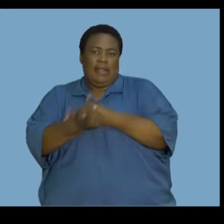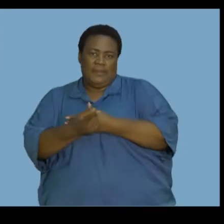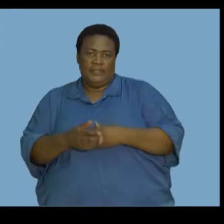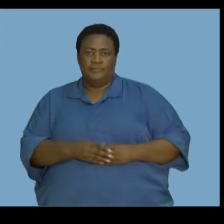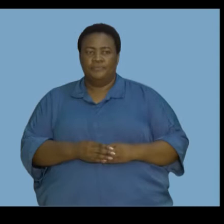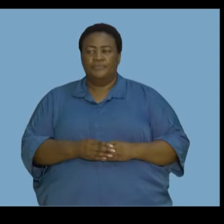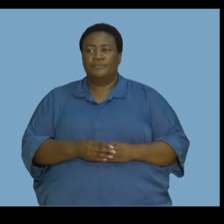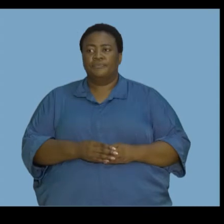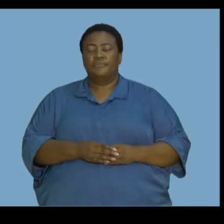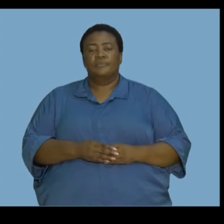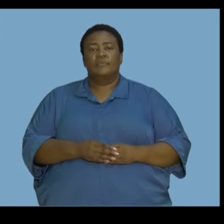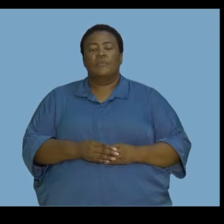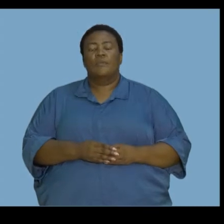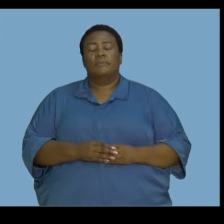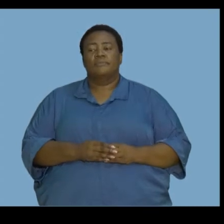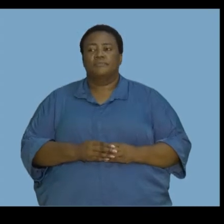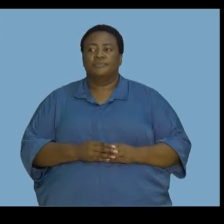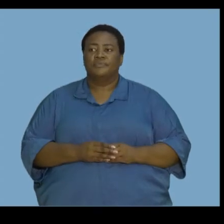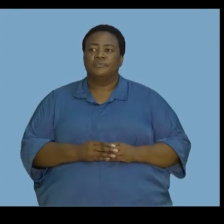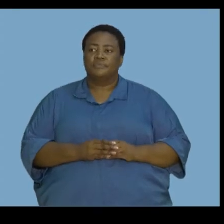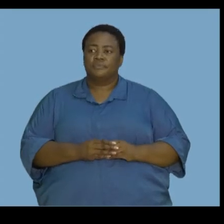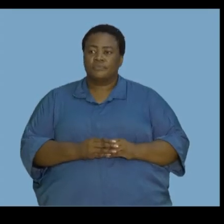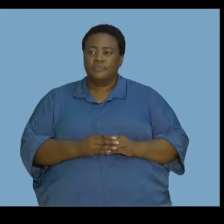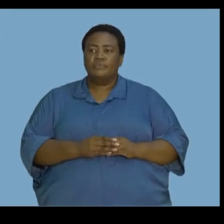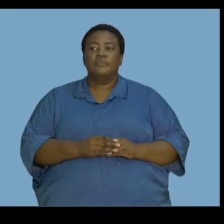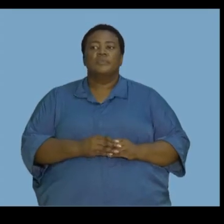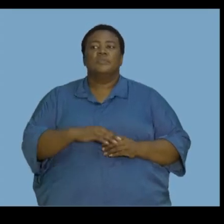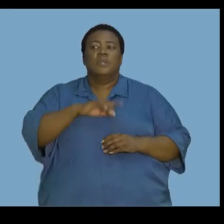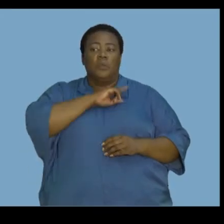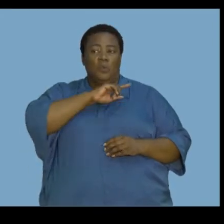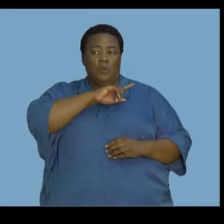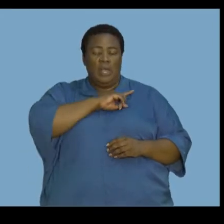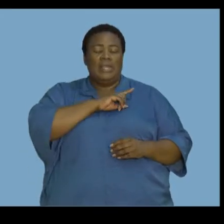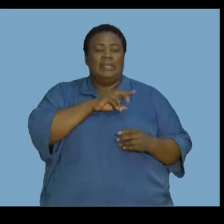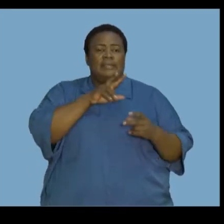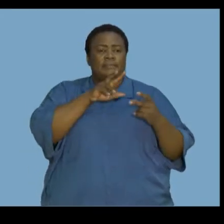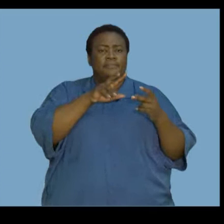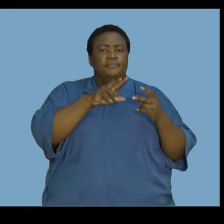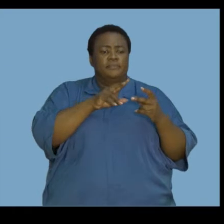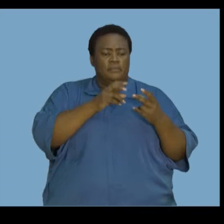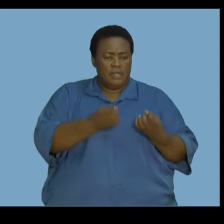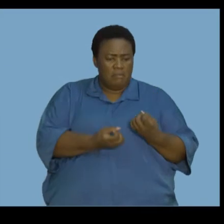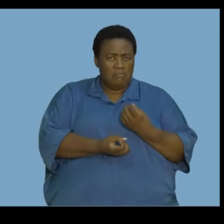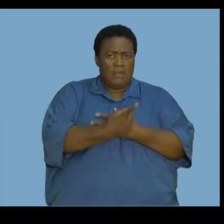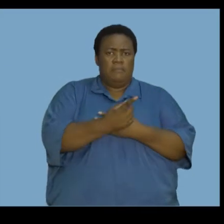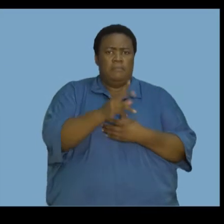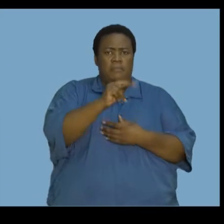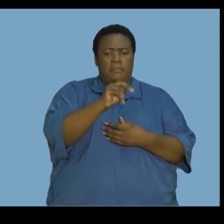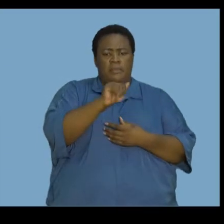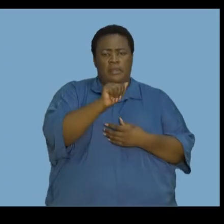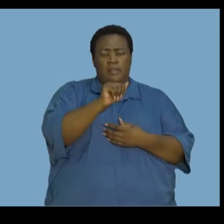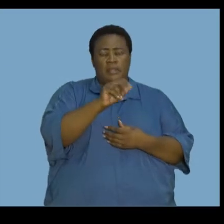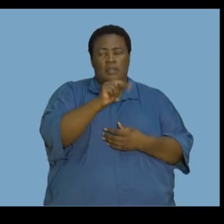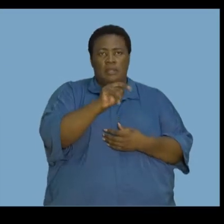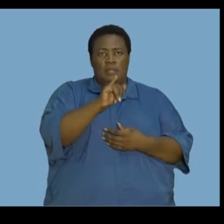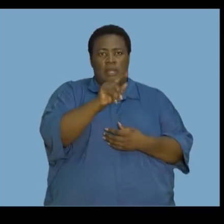slide. So what causes algal blooms? So algal blooms are caused by excessive amounts of nitrates, phosphates,